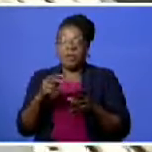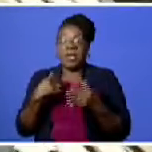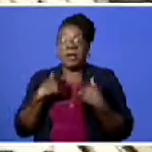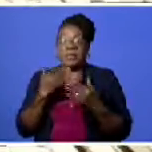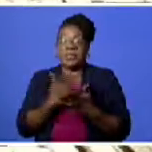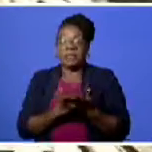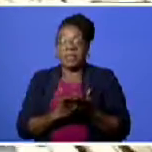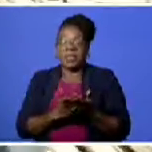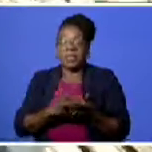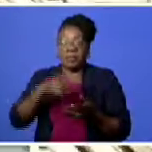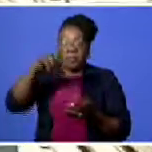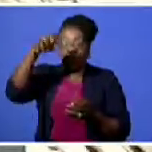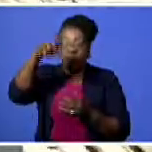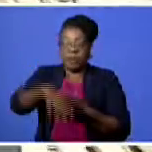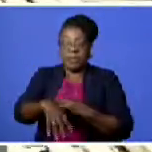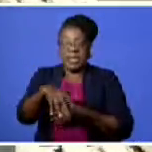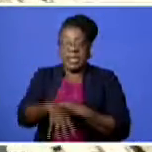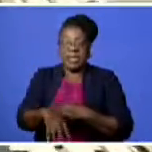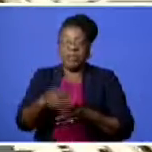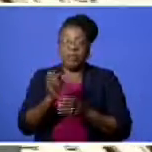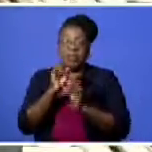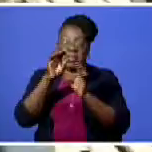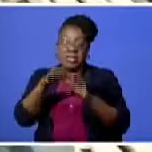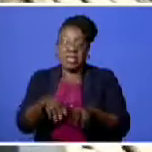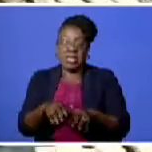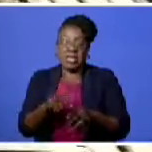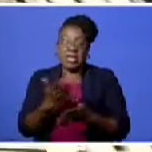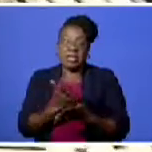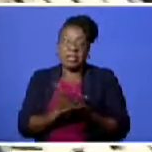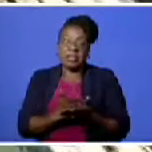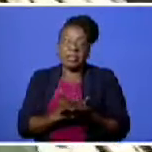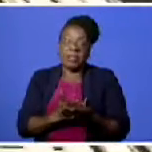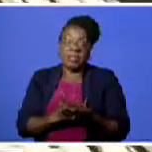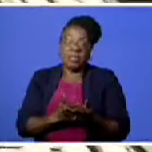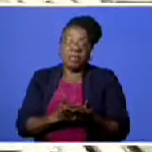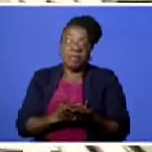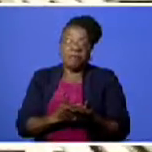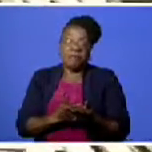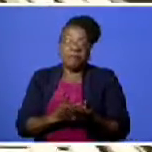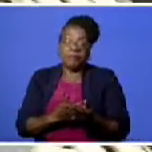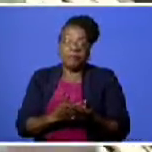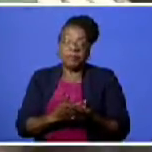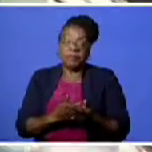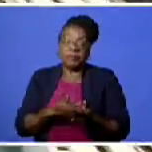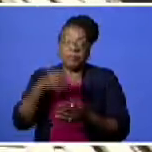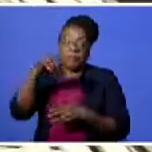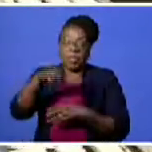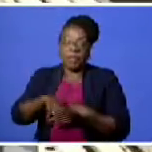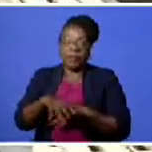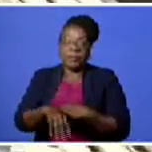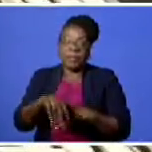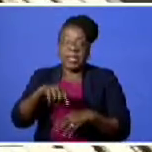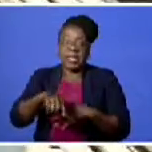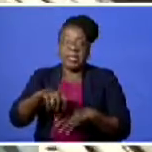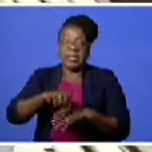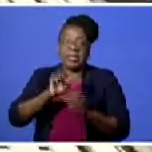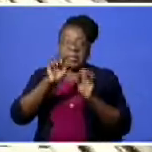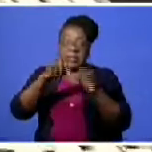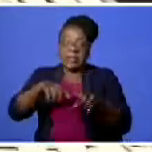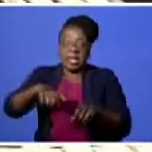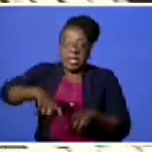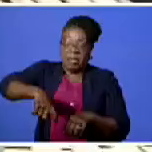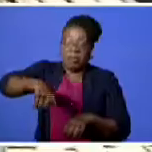and a dragger. We drop that overboard. It's something that called trawls. Our trap is on trawls. And we drop that dragger and we hook our